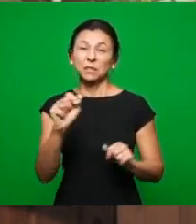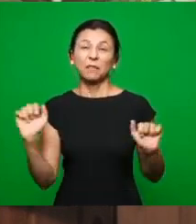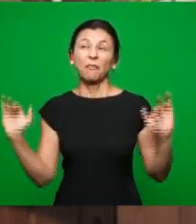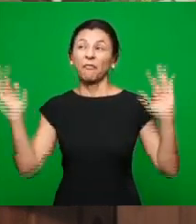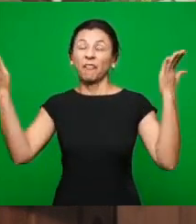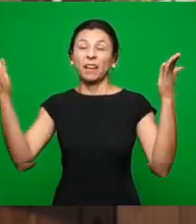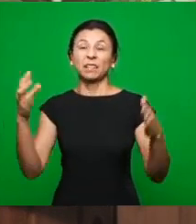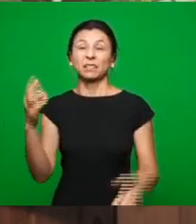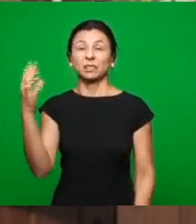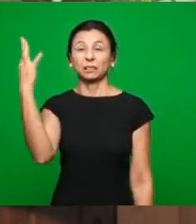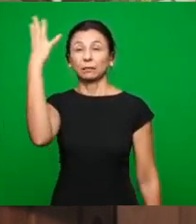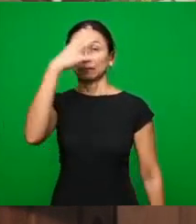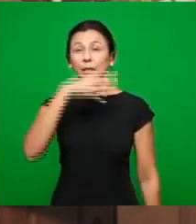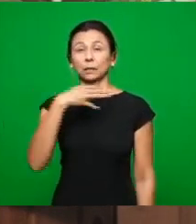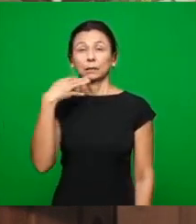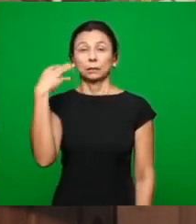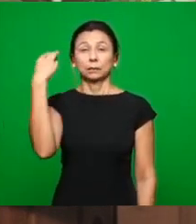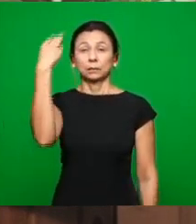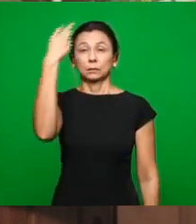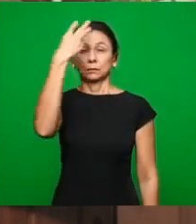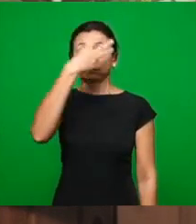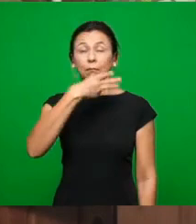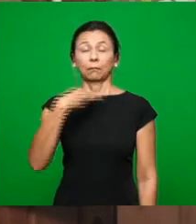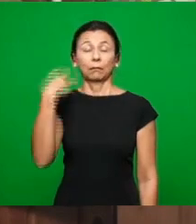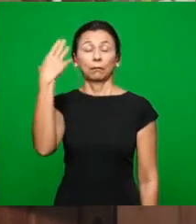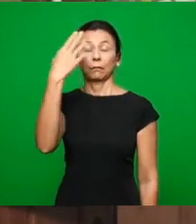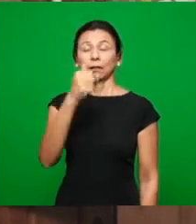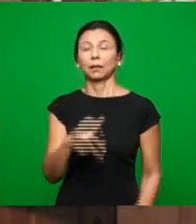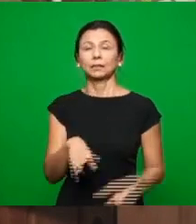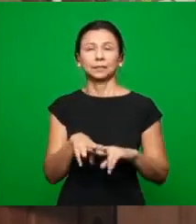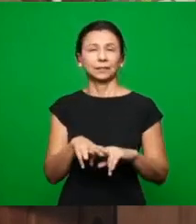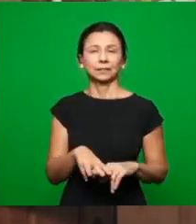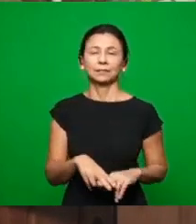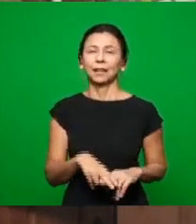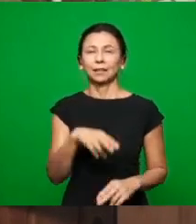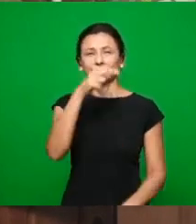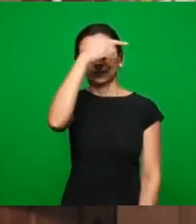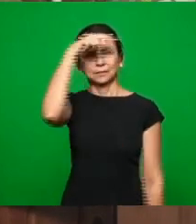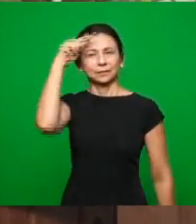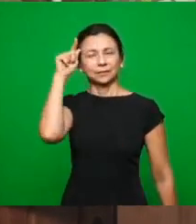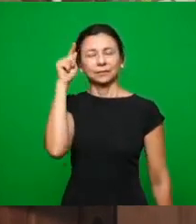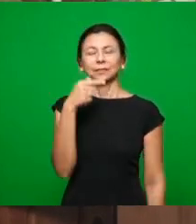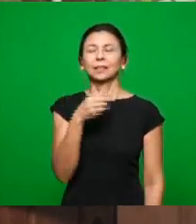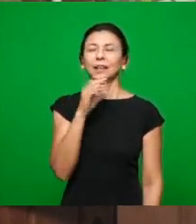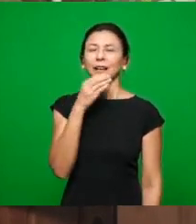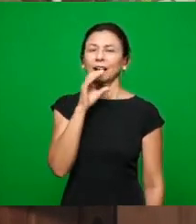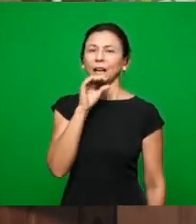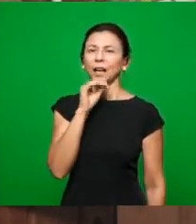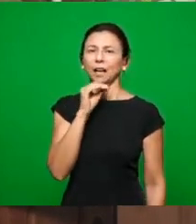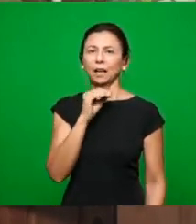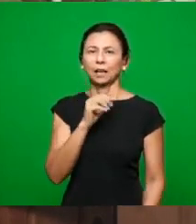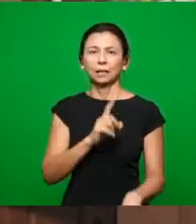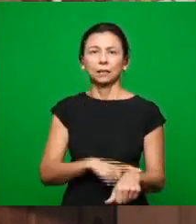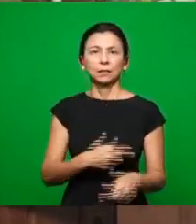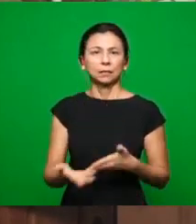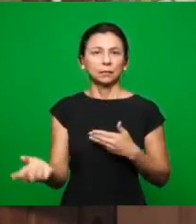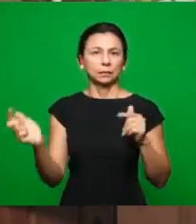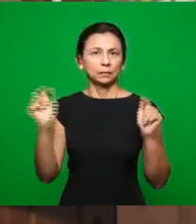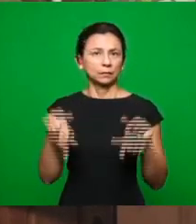responsible. They don't have the necessity to close, to finish the service. There are a lot of people that go